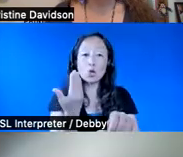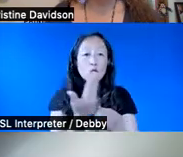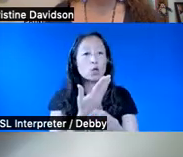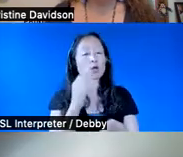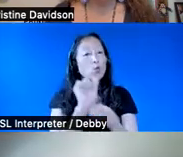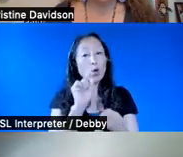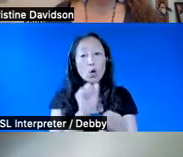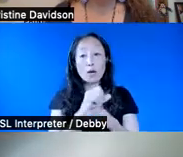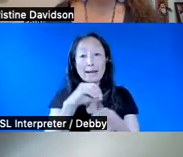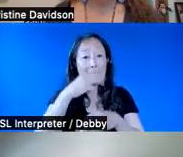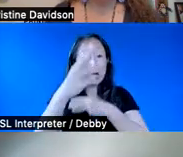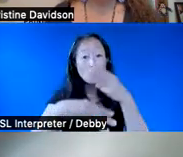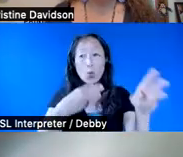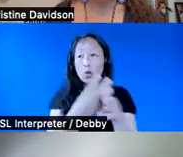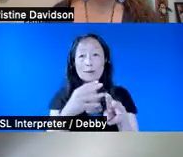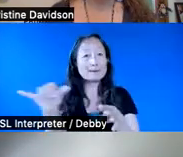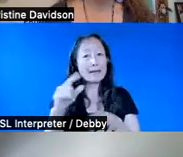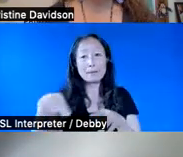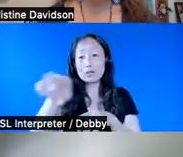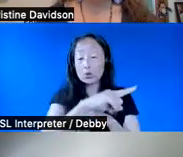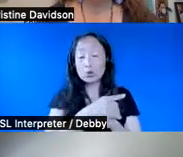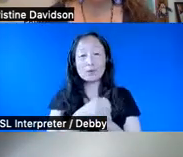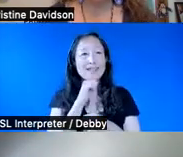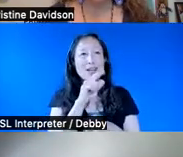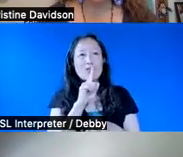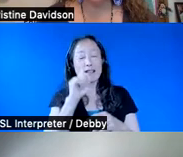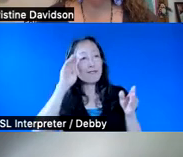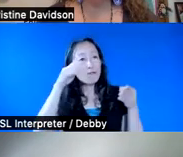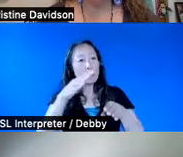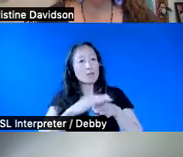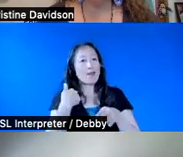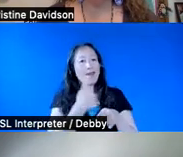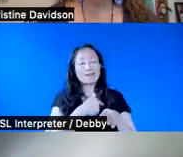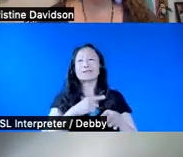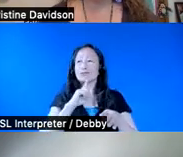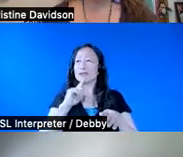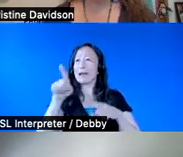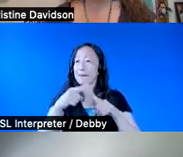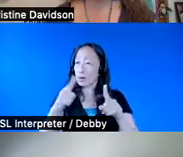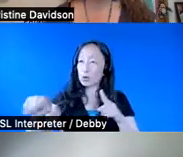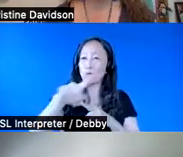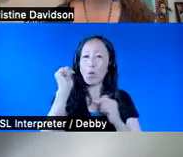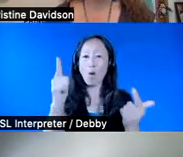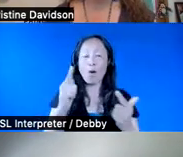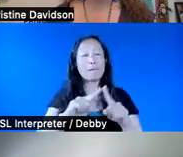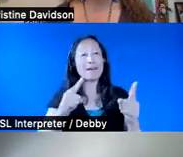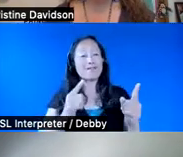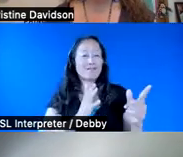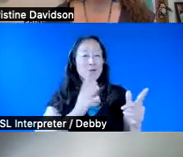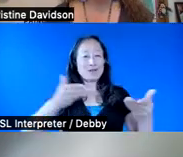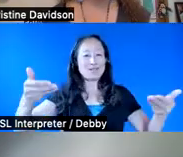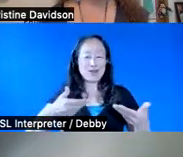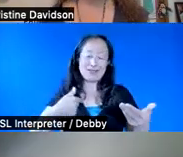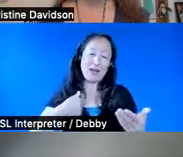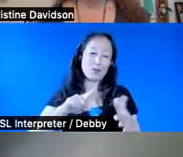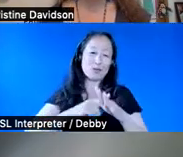about us, it's about you all. But in terms of a proper introduction, you know, I can start by saying for